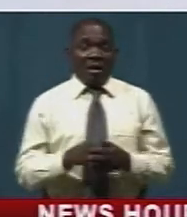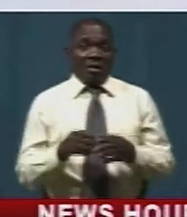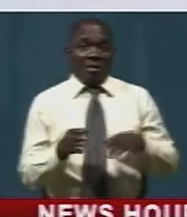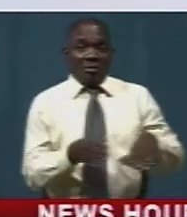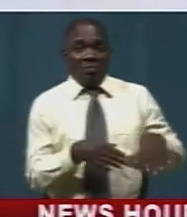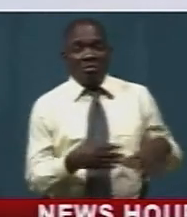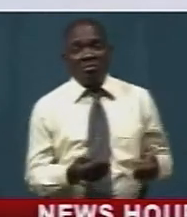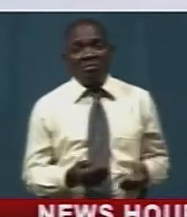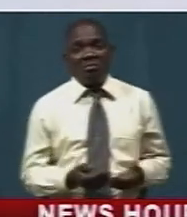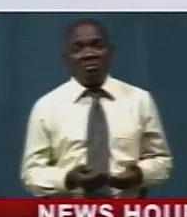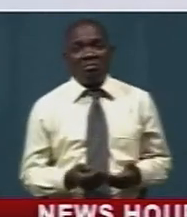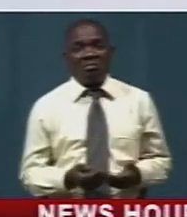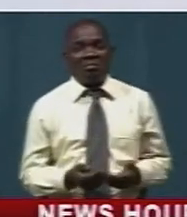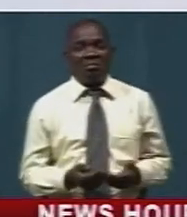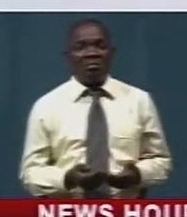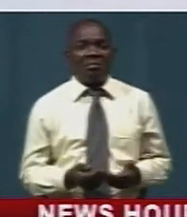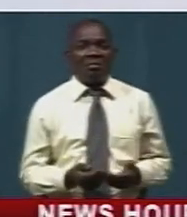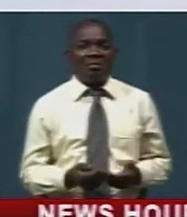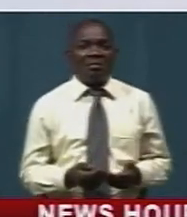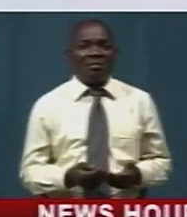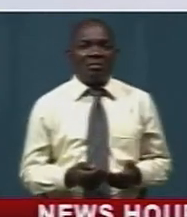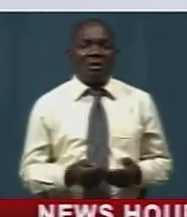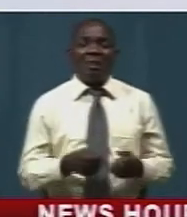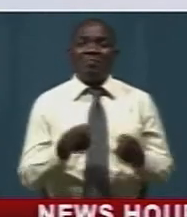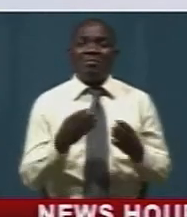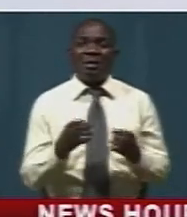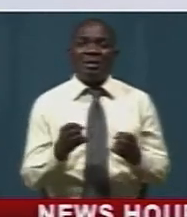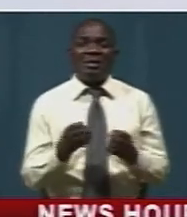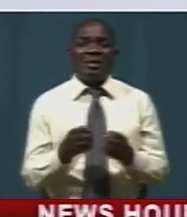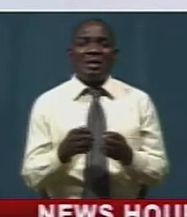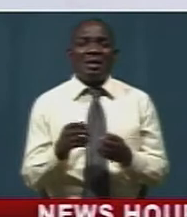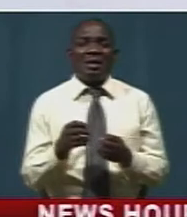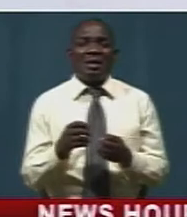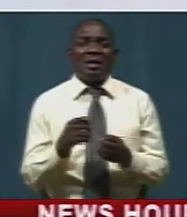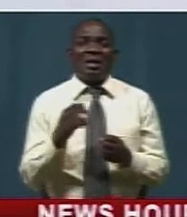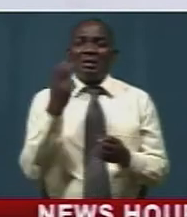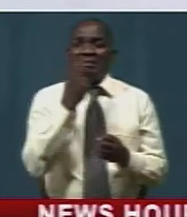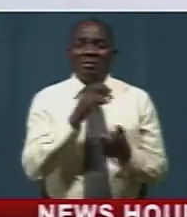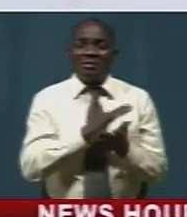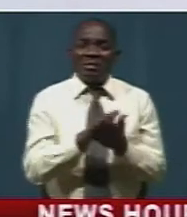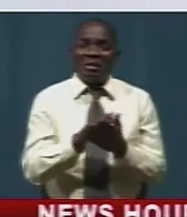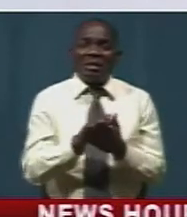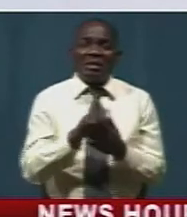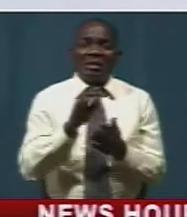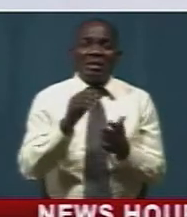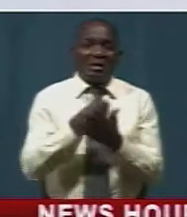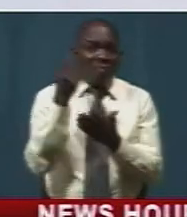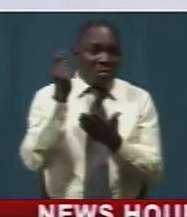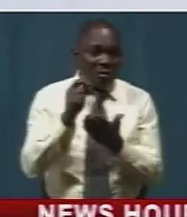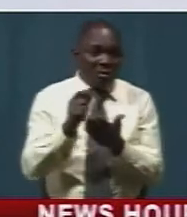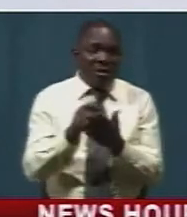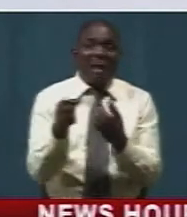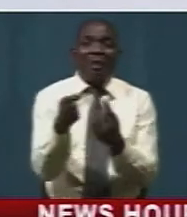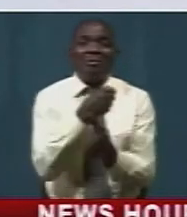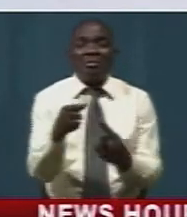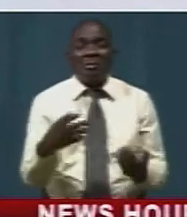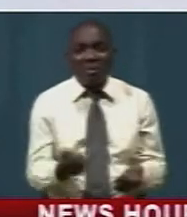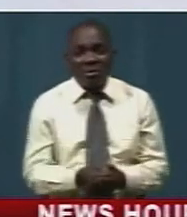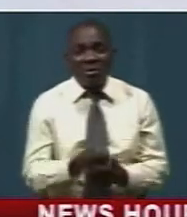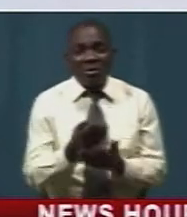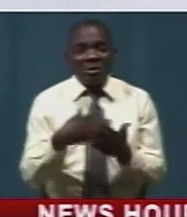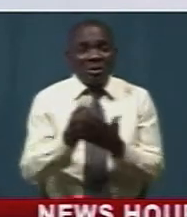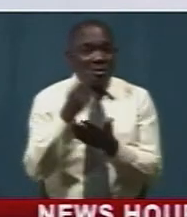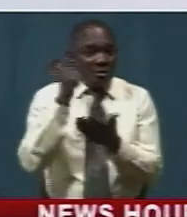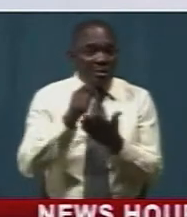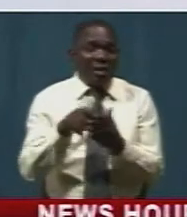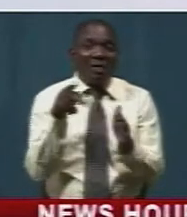I mean, there's an assault on free speech. You know, journalists are intimidated. You know, some journalists